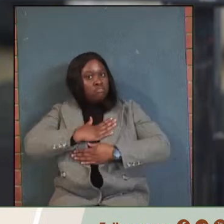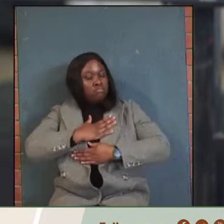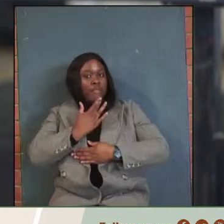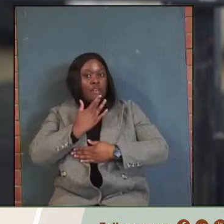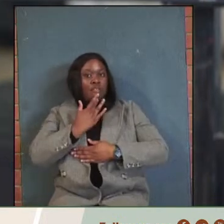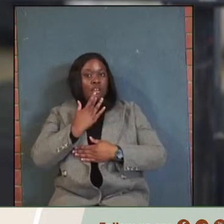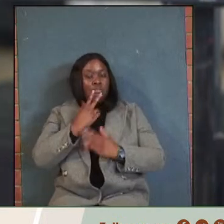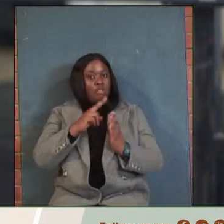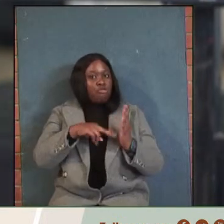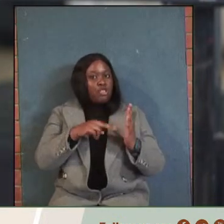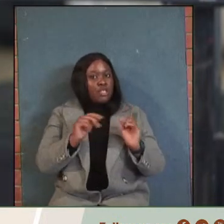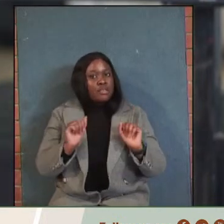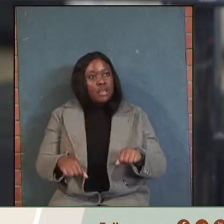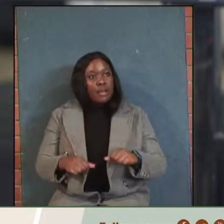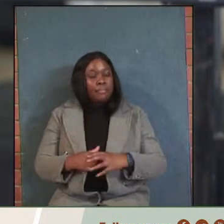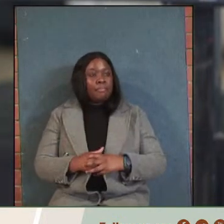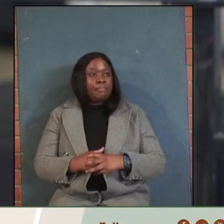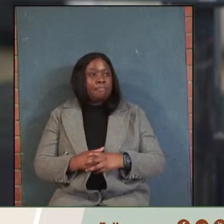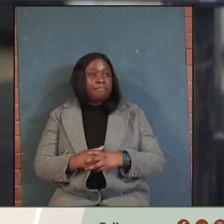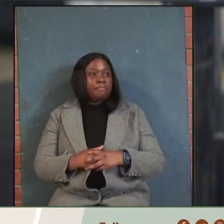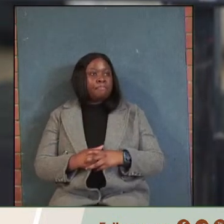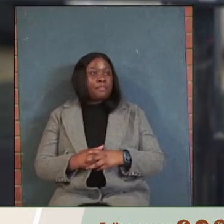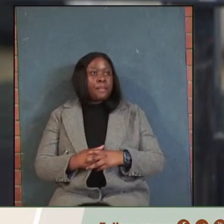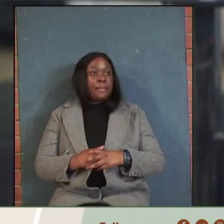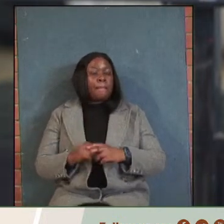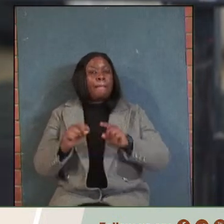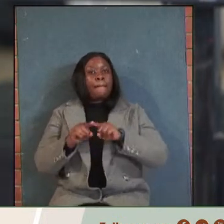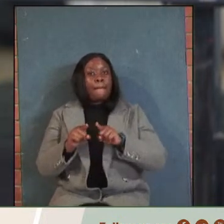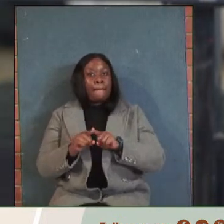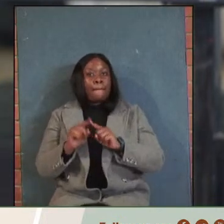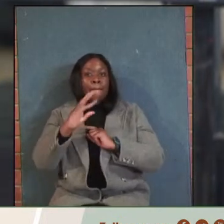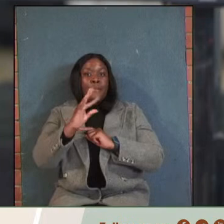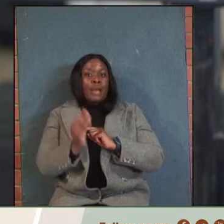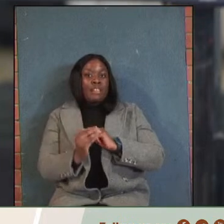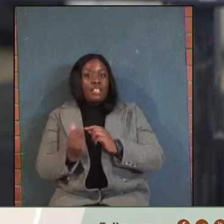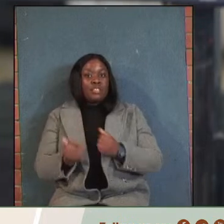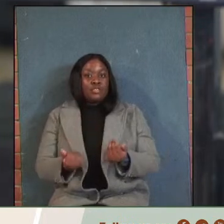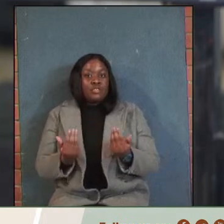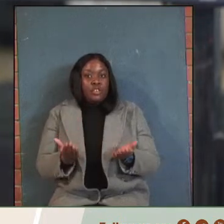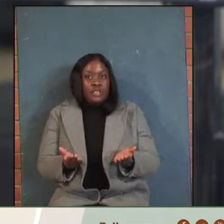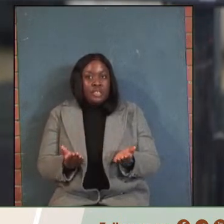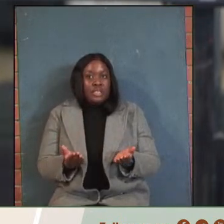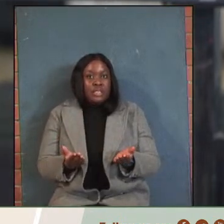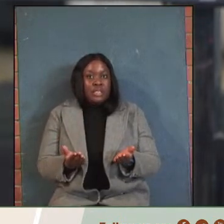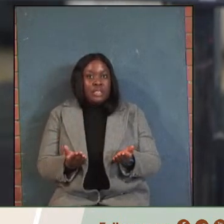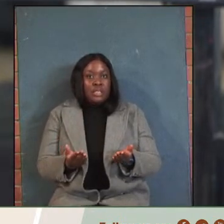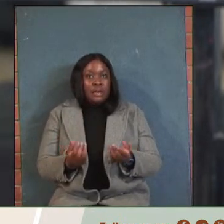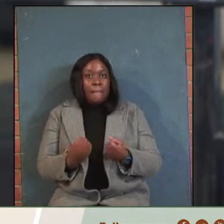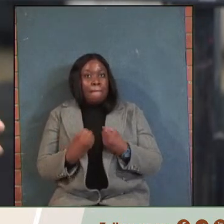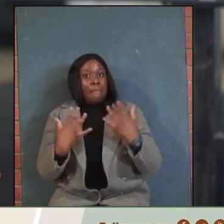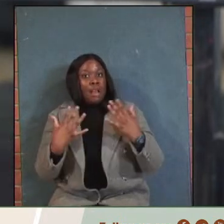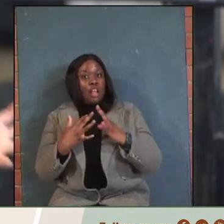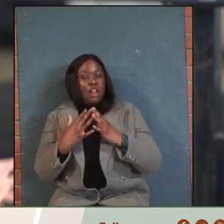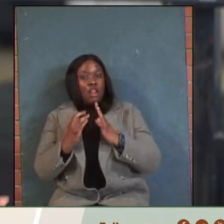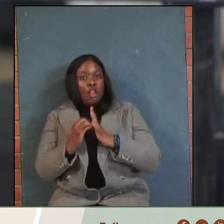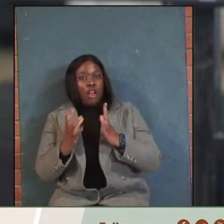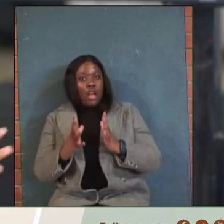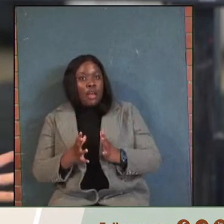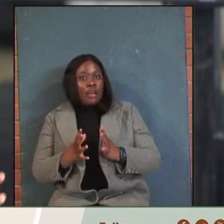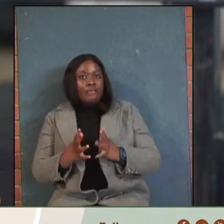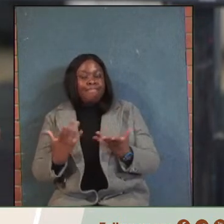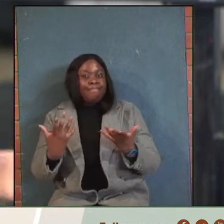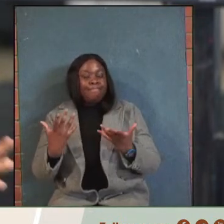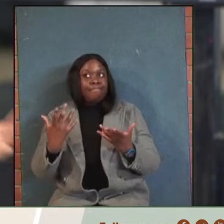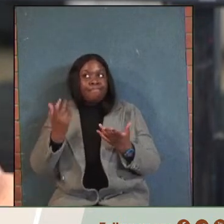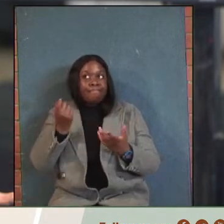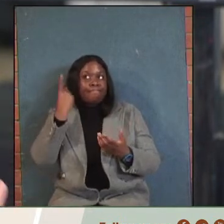felt that by introducing this aftercare services, many learners who have missed or couldn't grasp